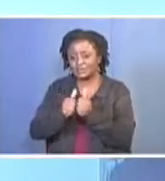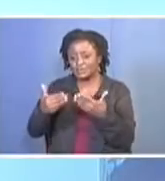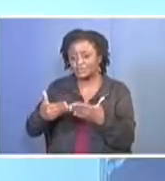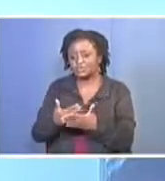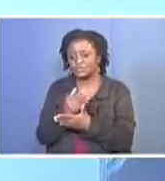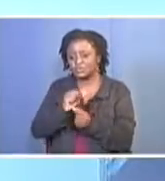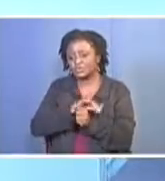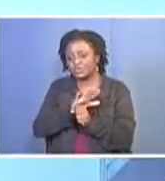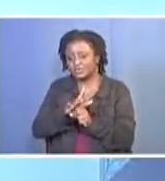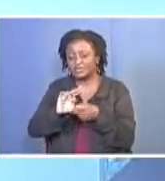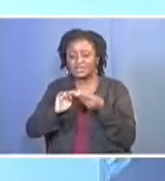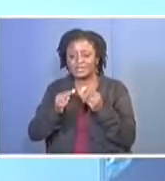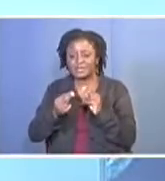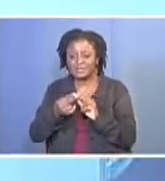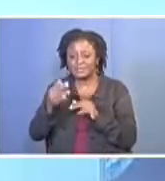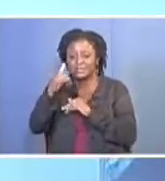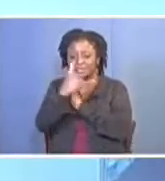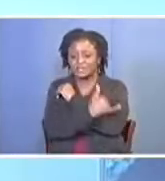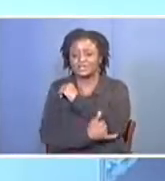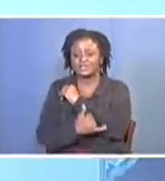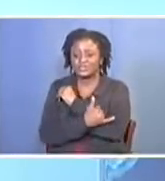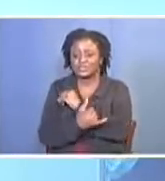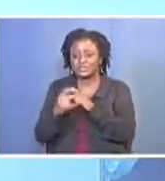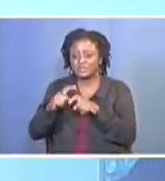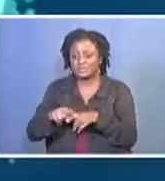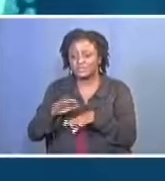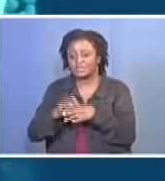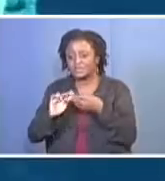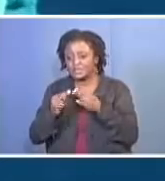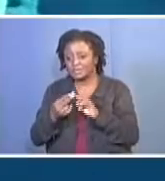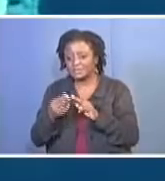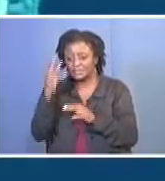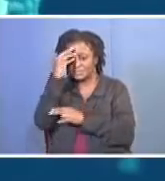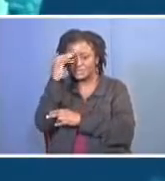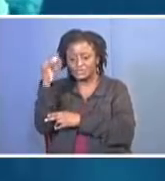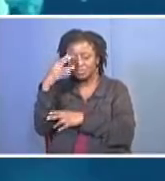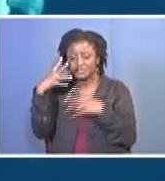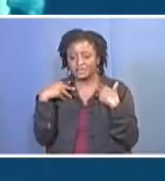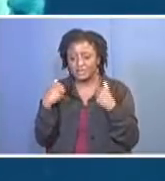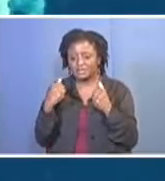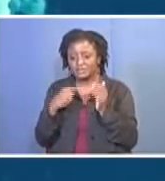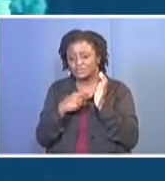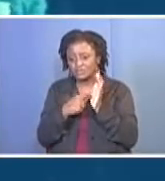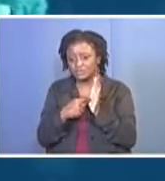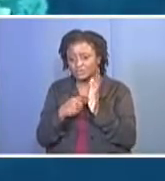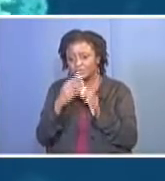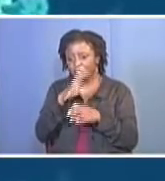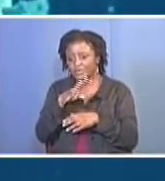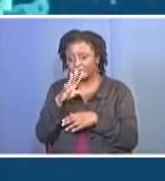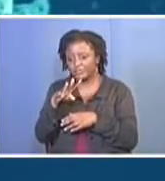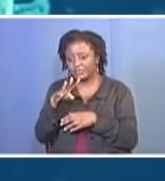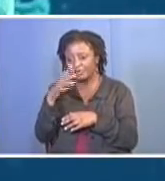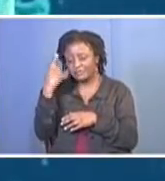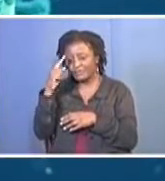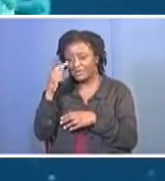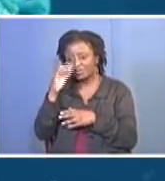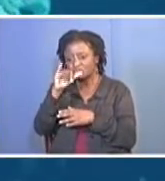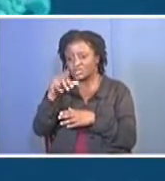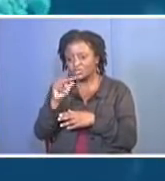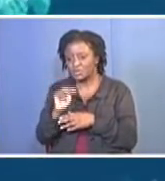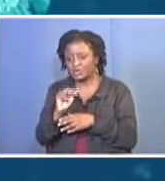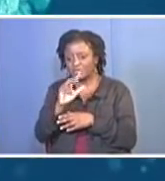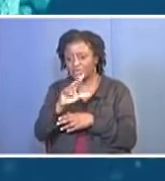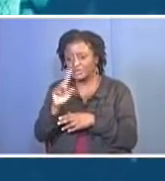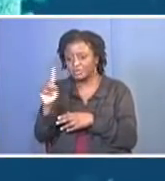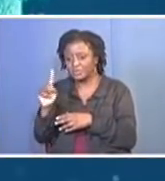latest COVID numbers in country. And based on the figures the Ministry of Health has compiled, that's 44 for January 31st, 27